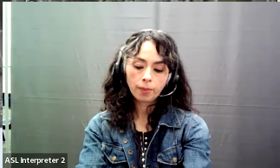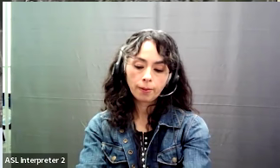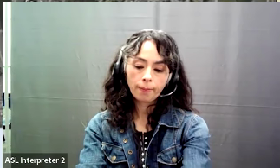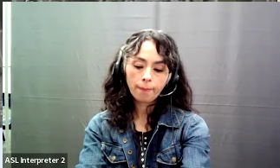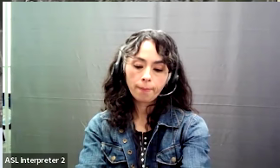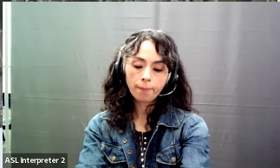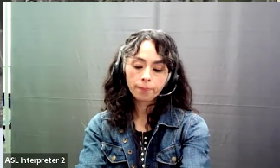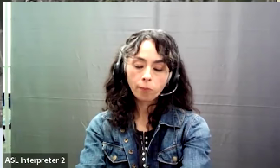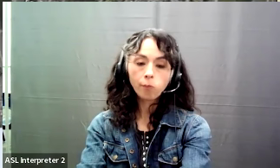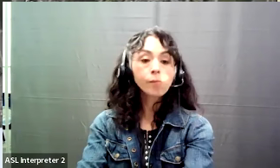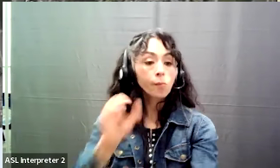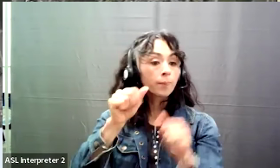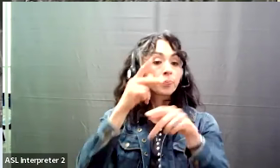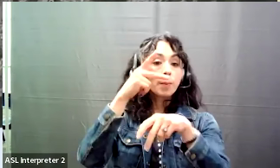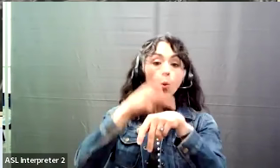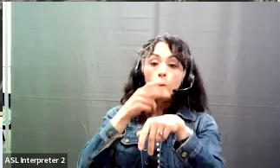it.